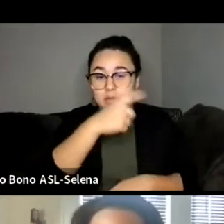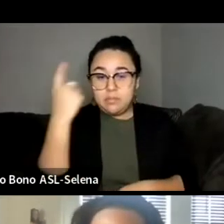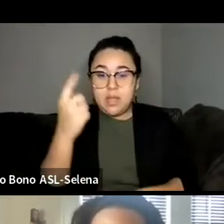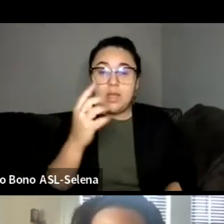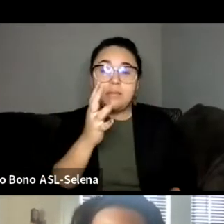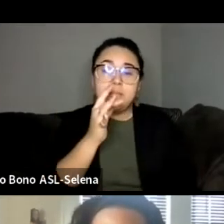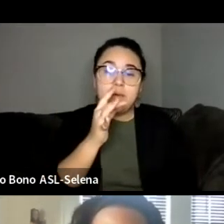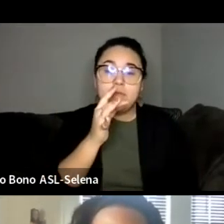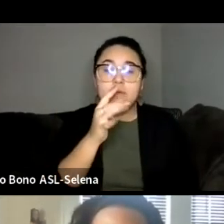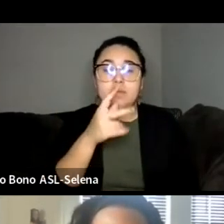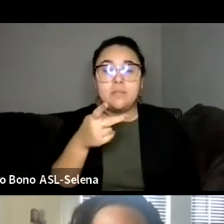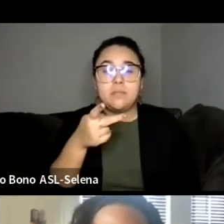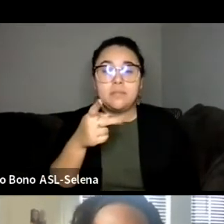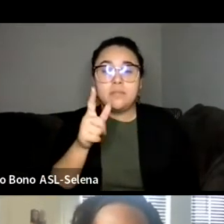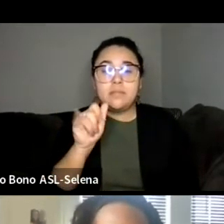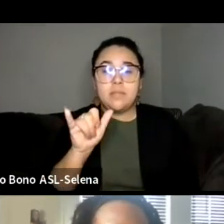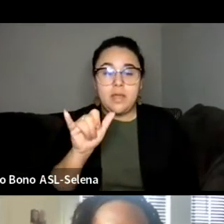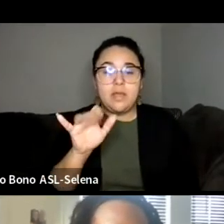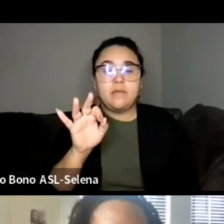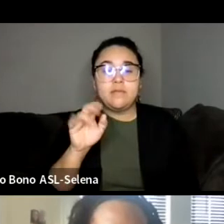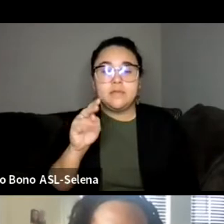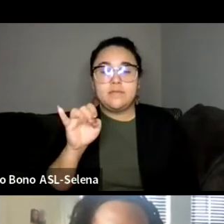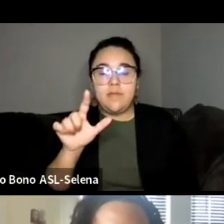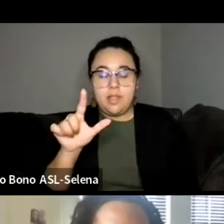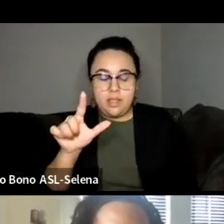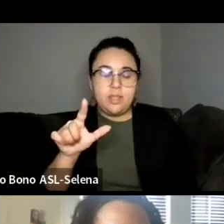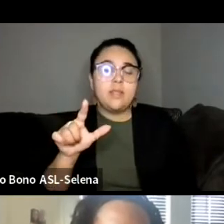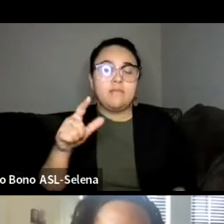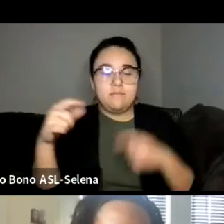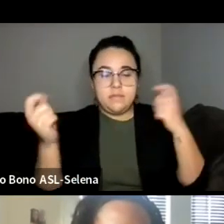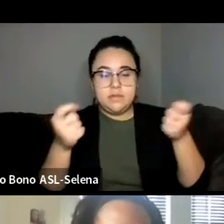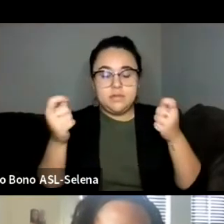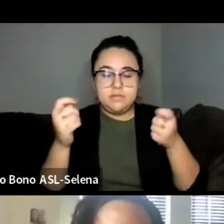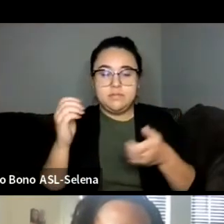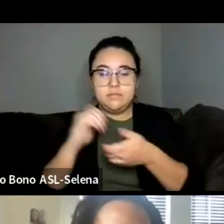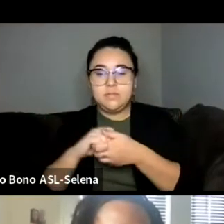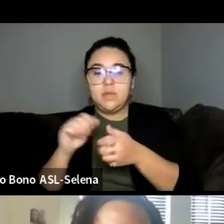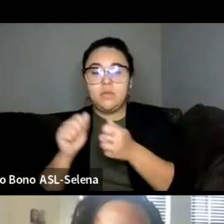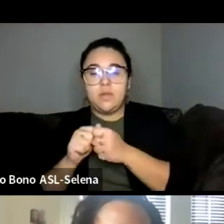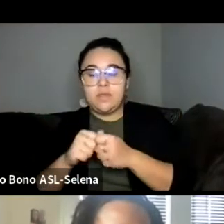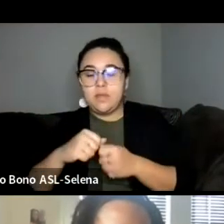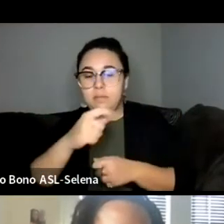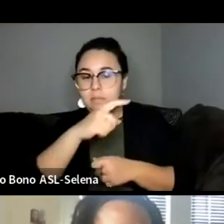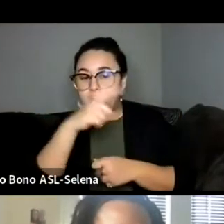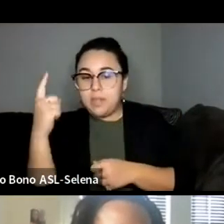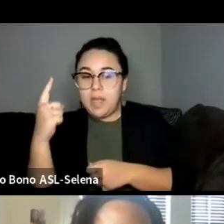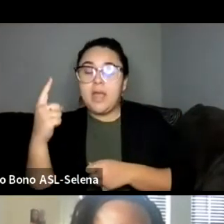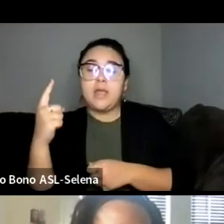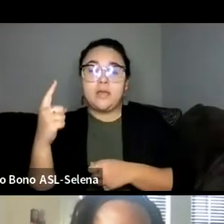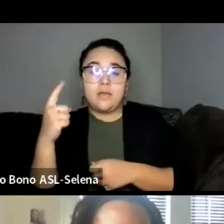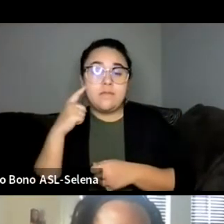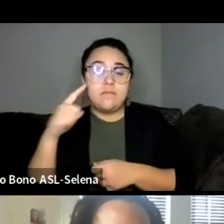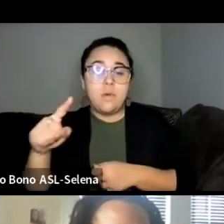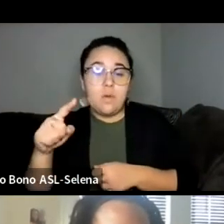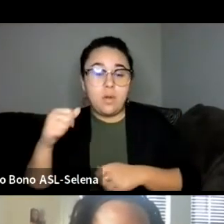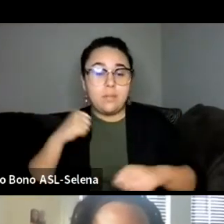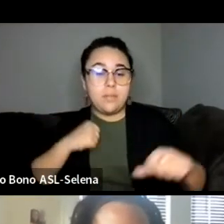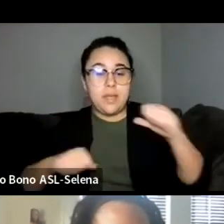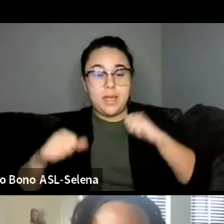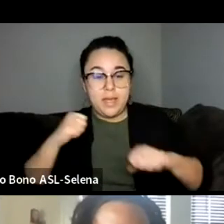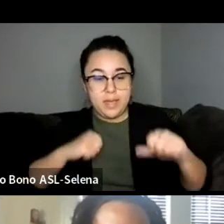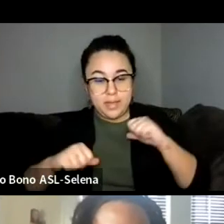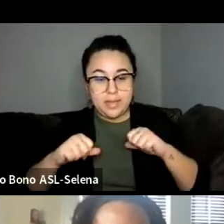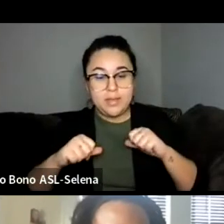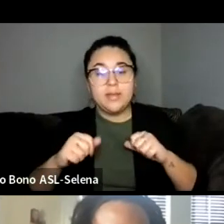the Black Motherhood Play Festival in partnership with Blackboard Plays. And last but not least, we have